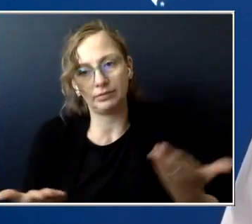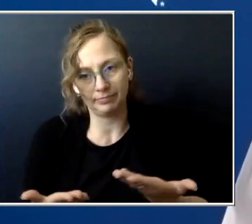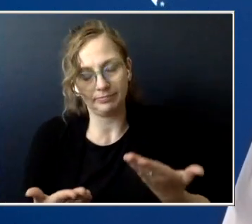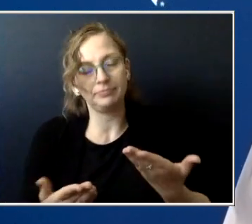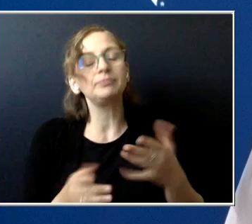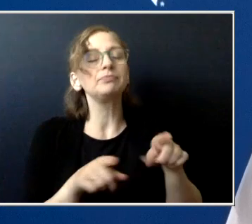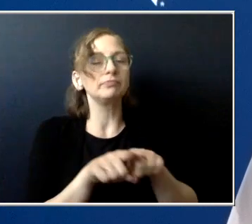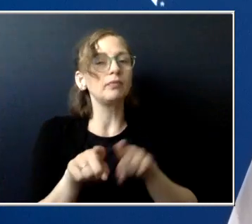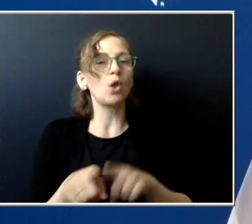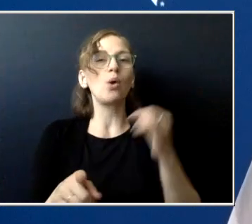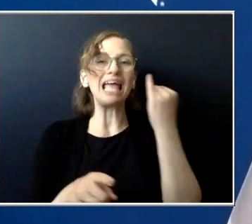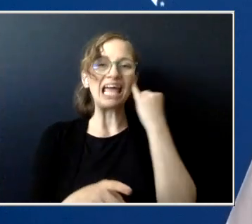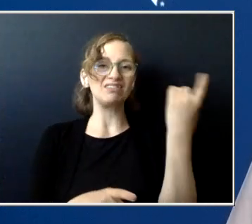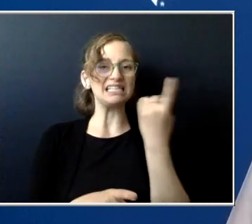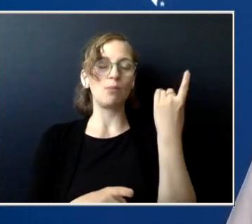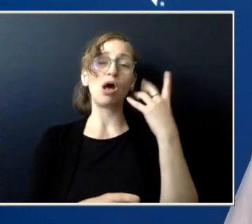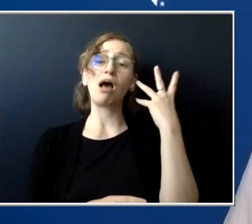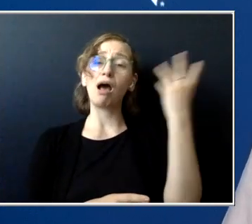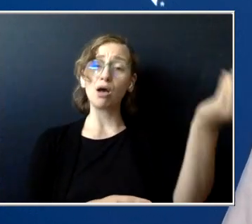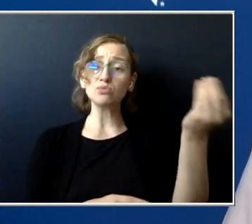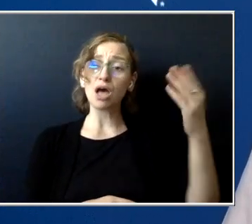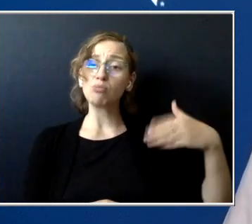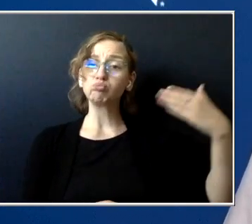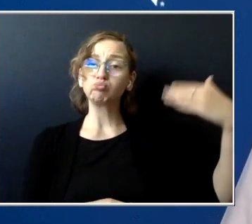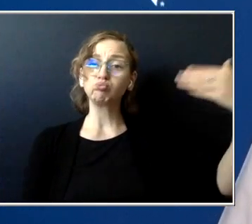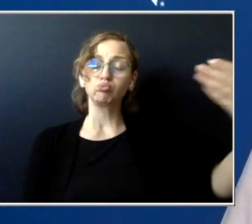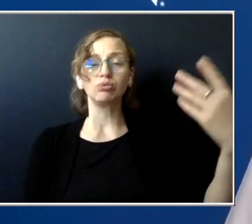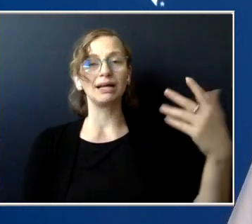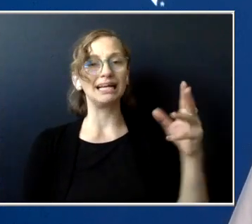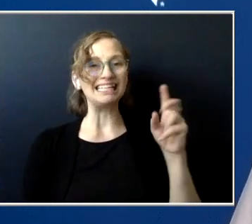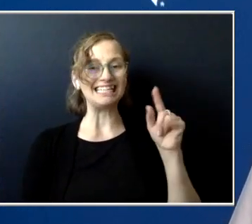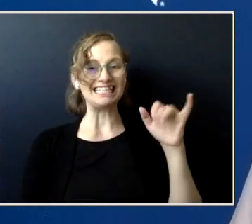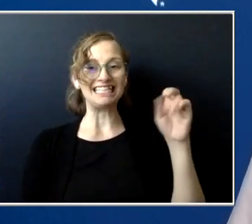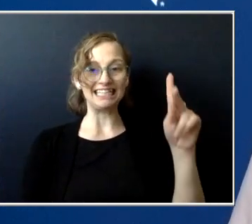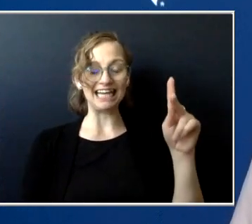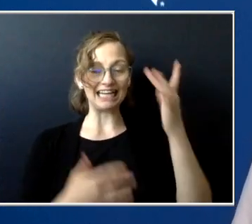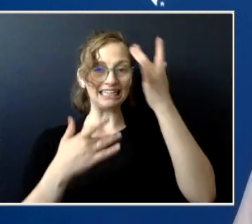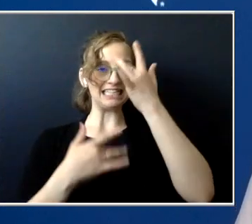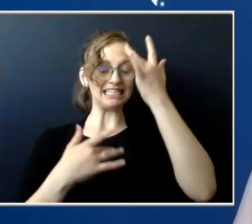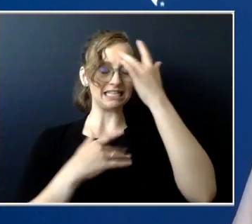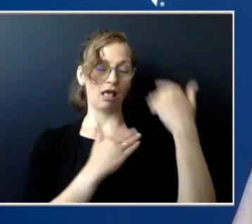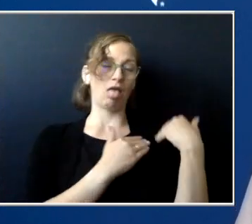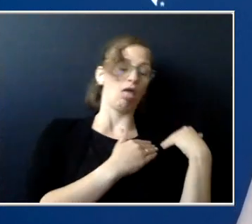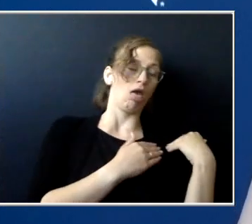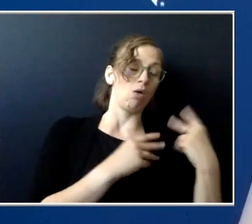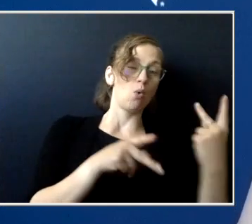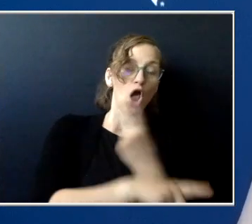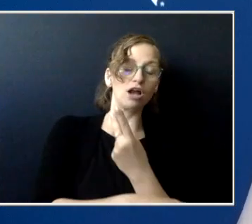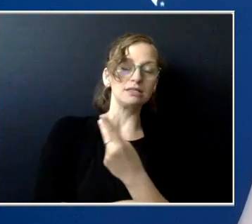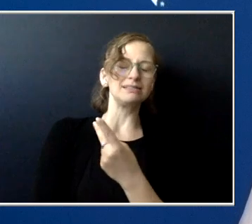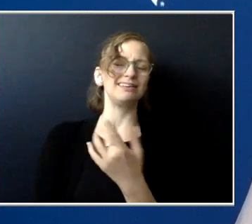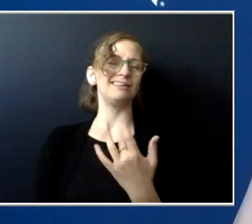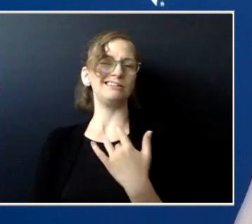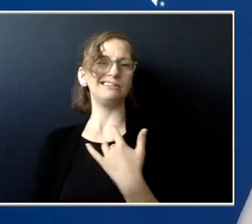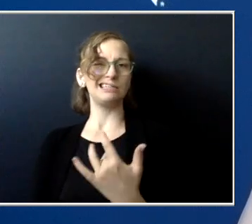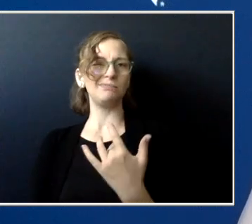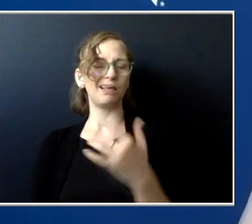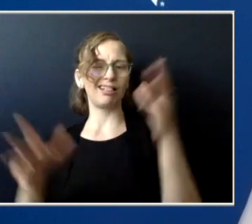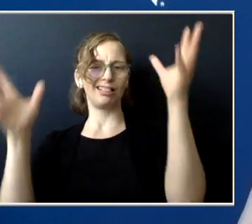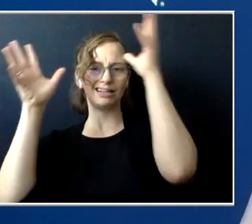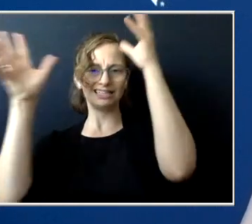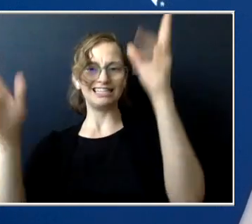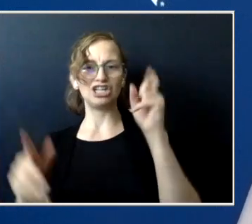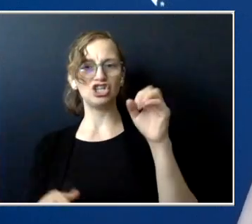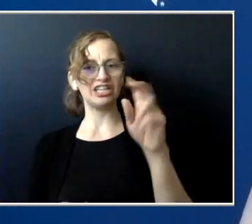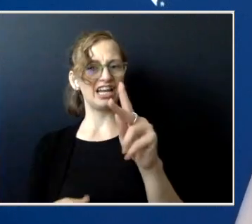time and the tick disease burden is the highest, really those deer ticks are not really feeding on humans at that point in time. So there